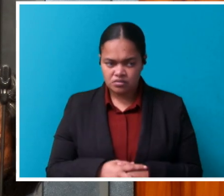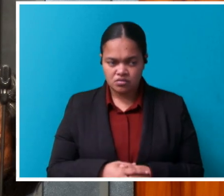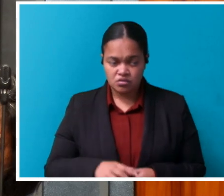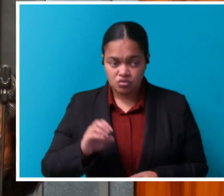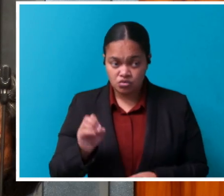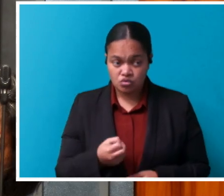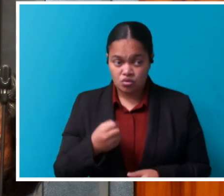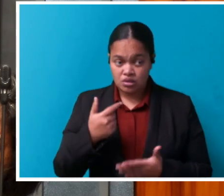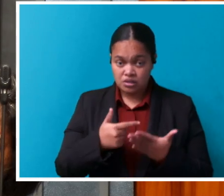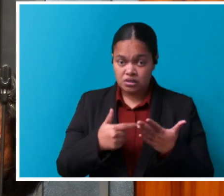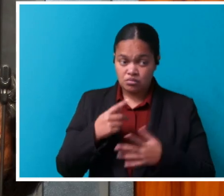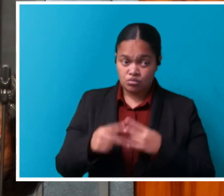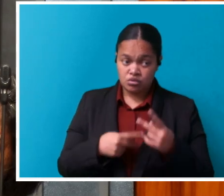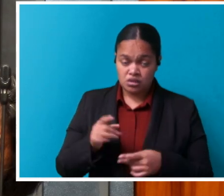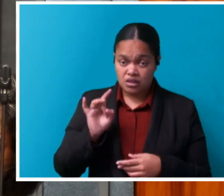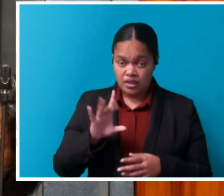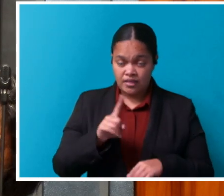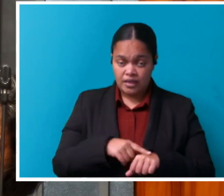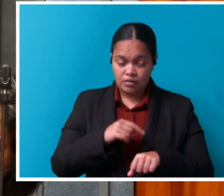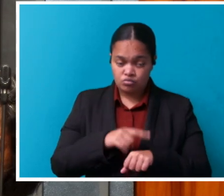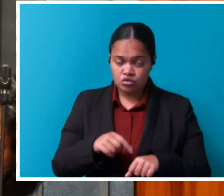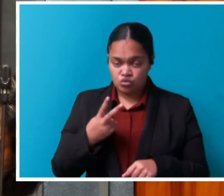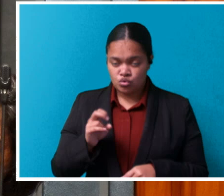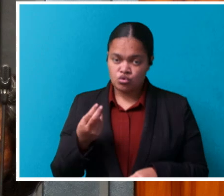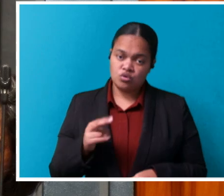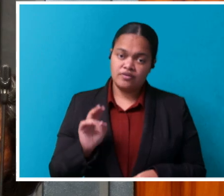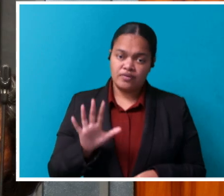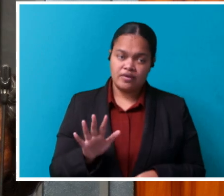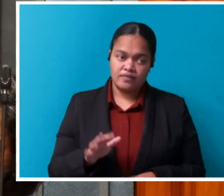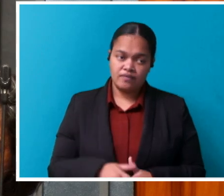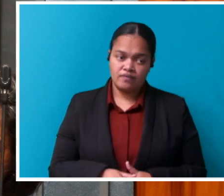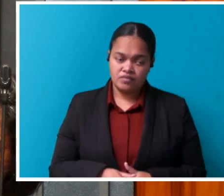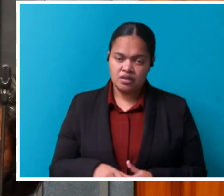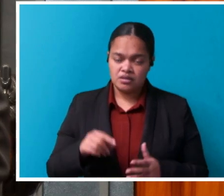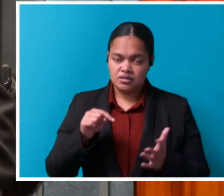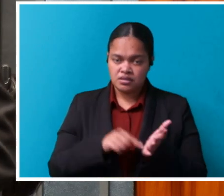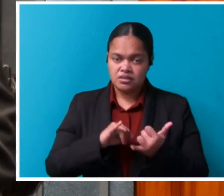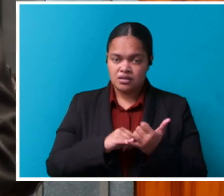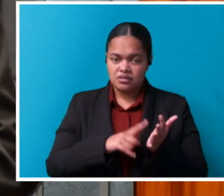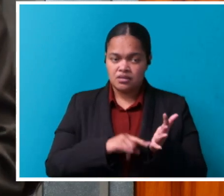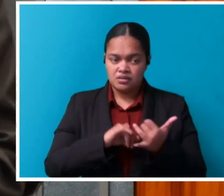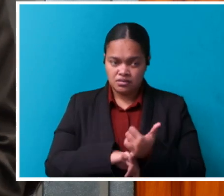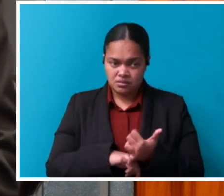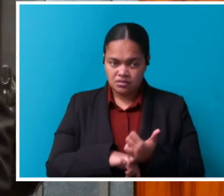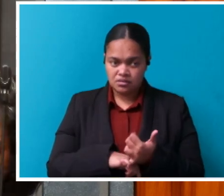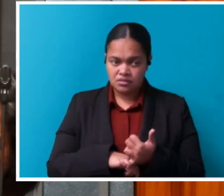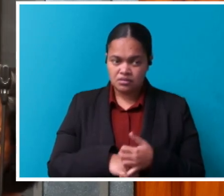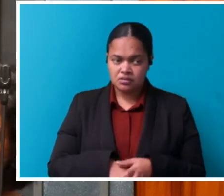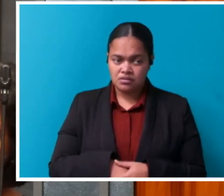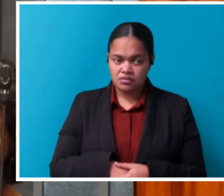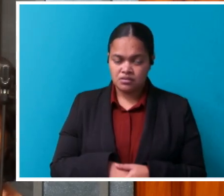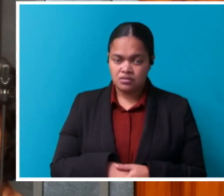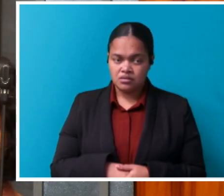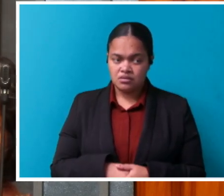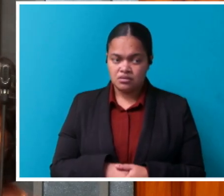guarantor delisting process on 10th April 2025, TSLS launched the TSLS